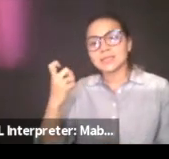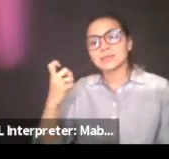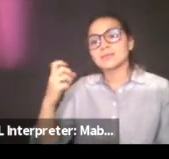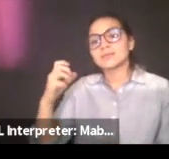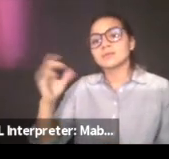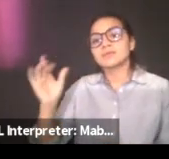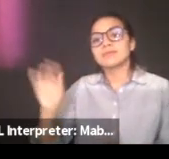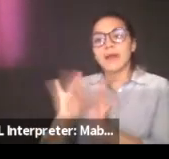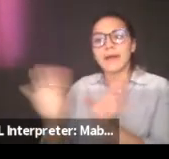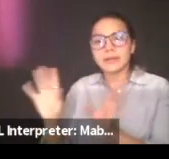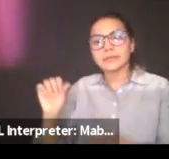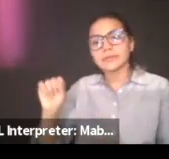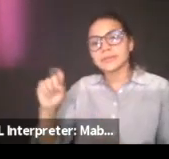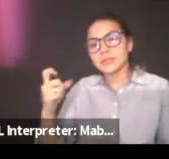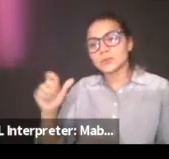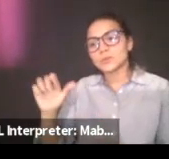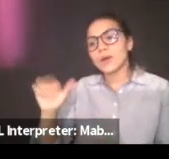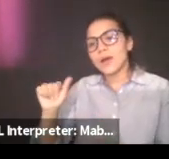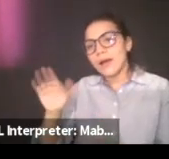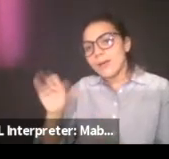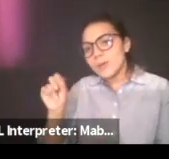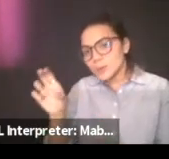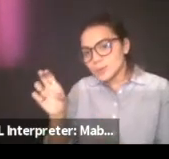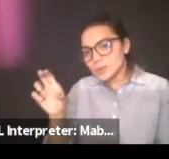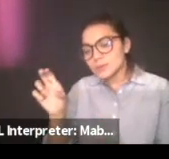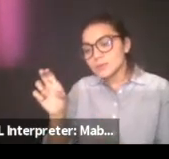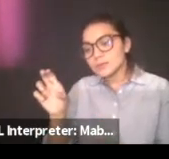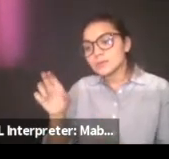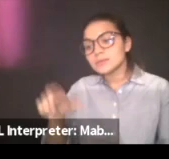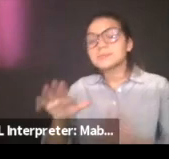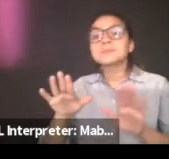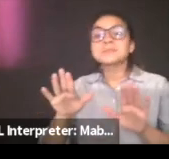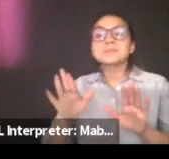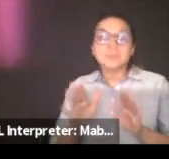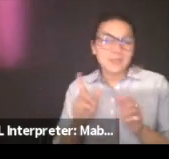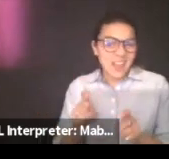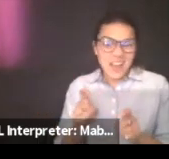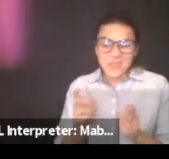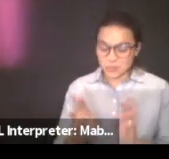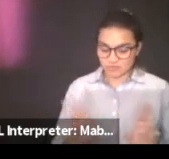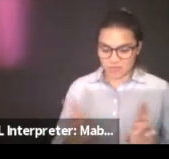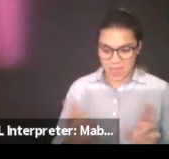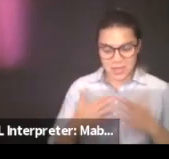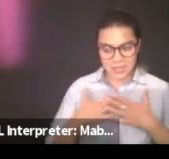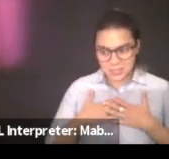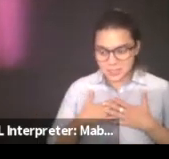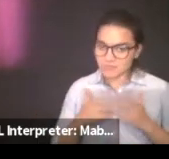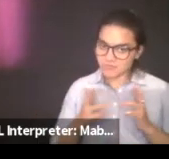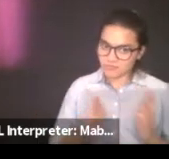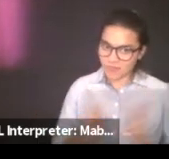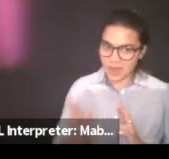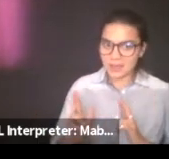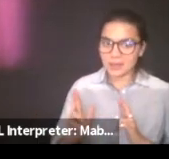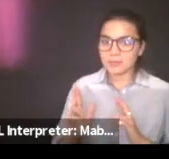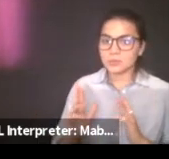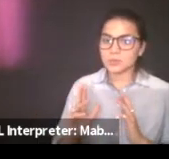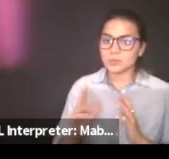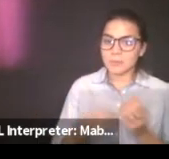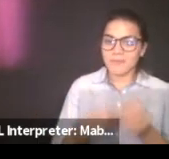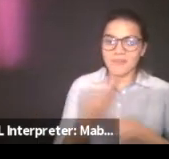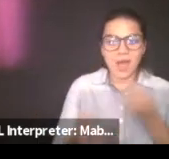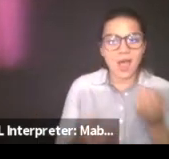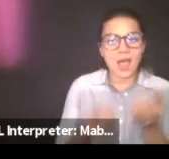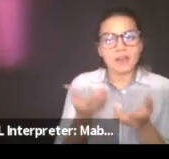Prepared and being believed, right? Being prepared for crisis and utilizing all of our resources in a coordinated and safe way can